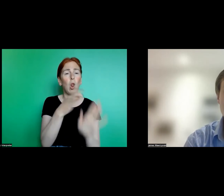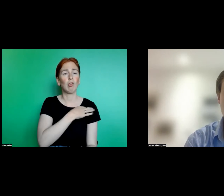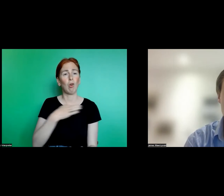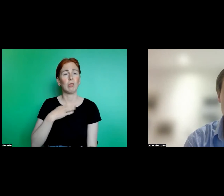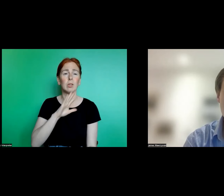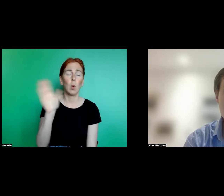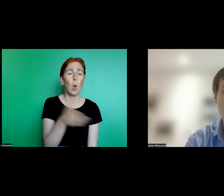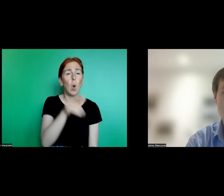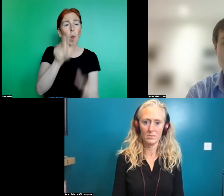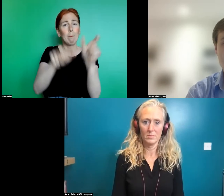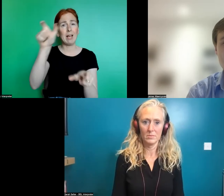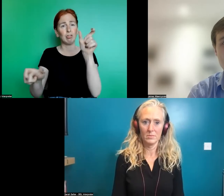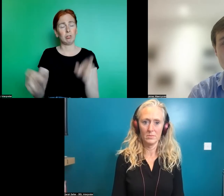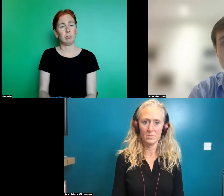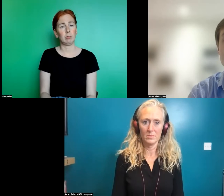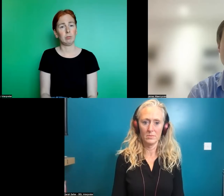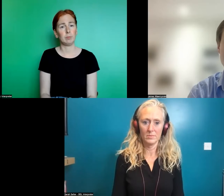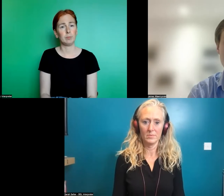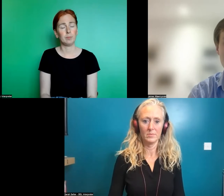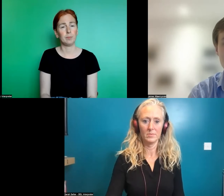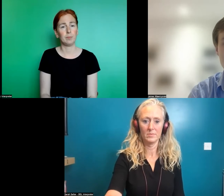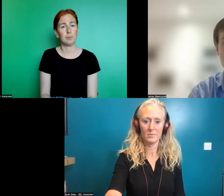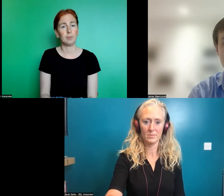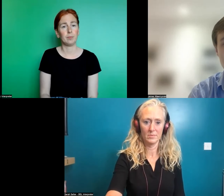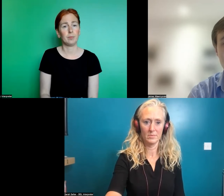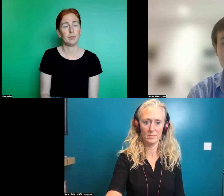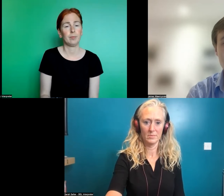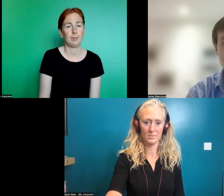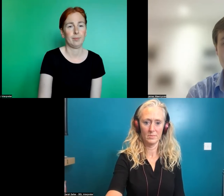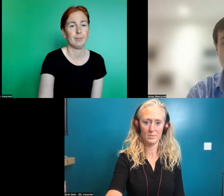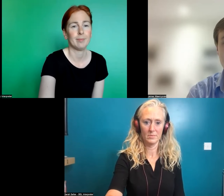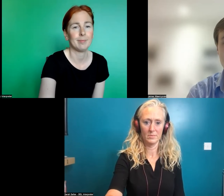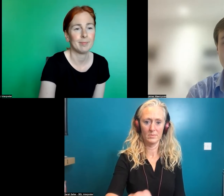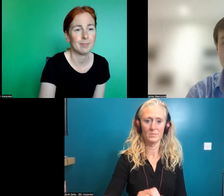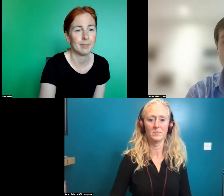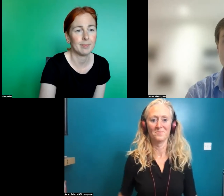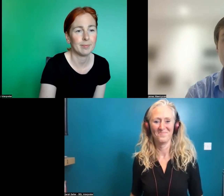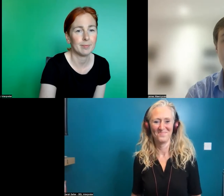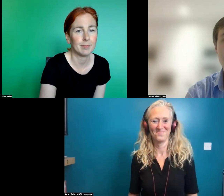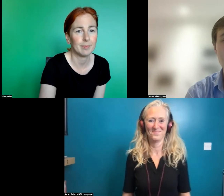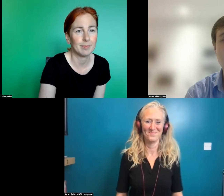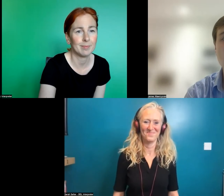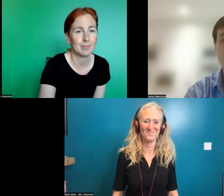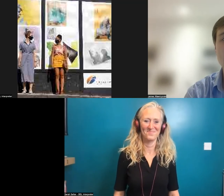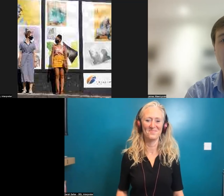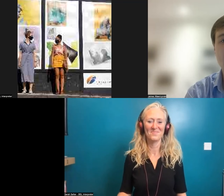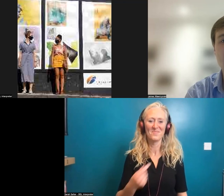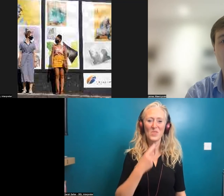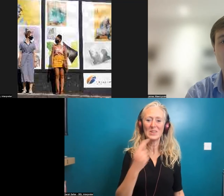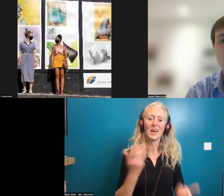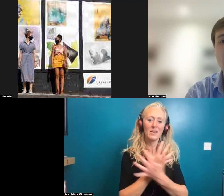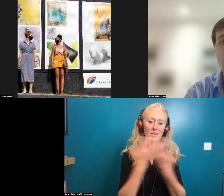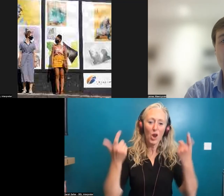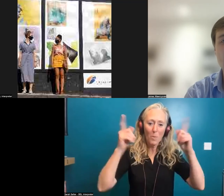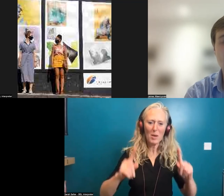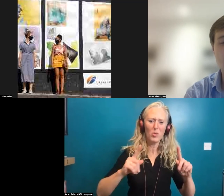However, some patients take, and everyone's different in this respect, some patients take the view that, okay, I have quite a rare